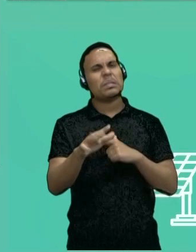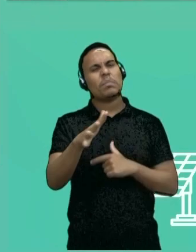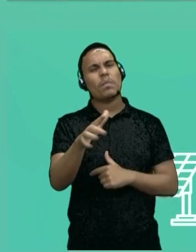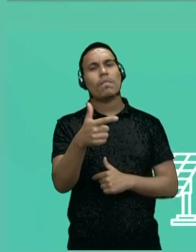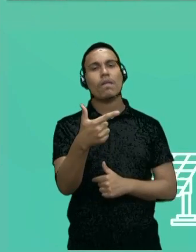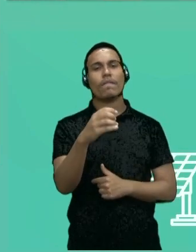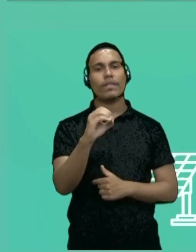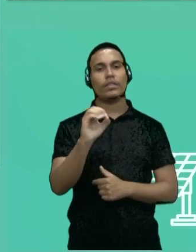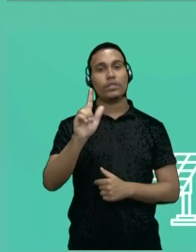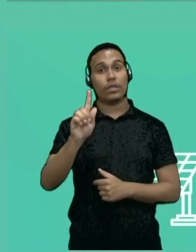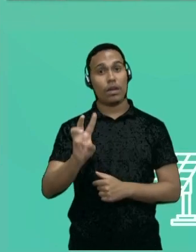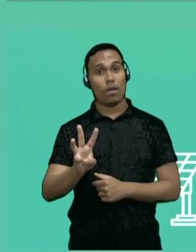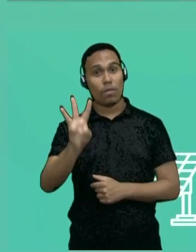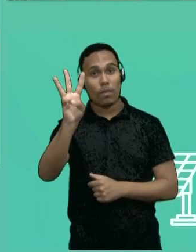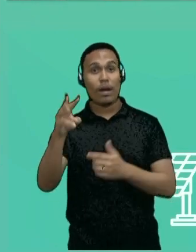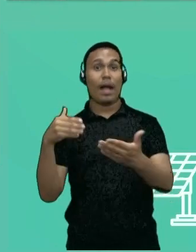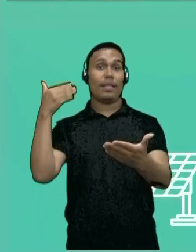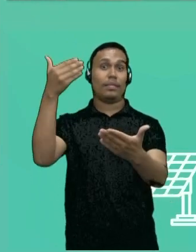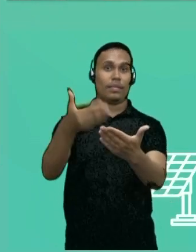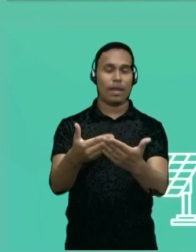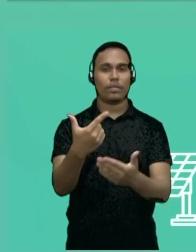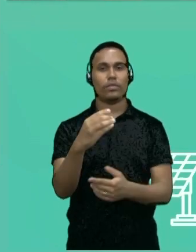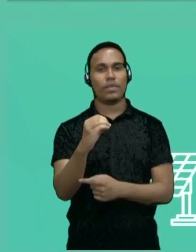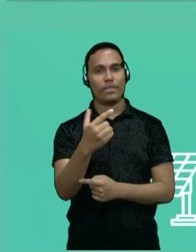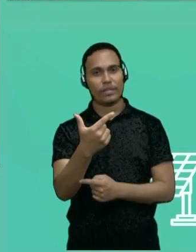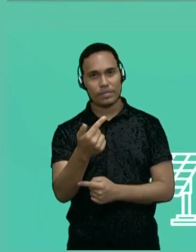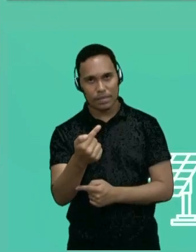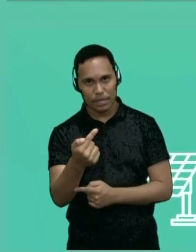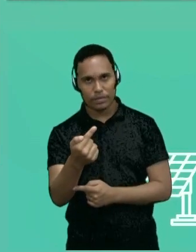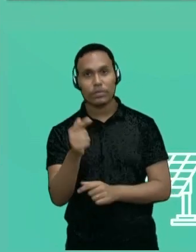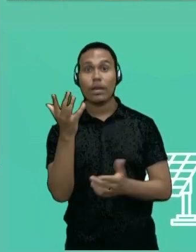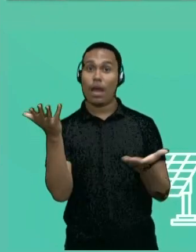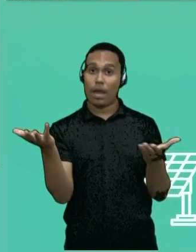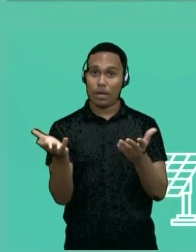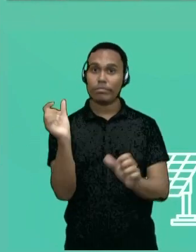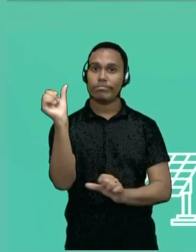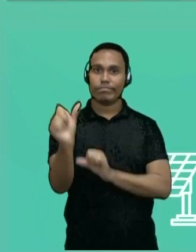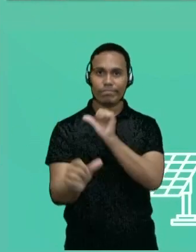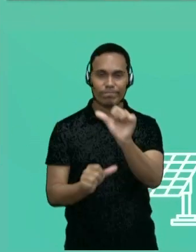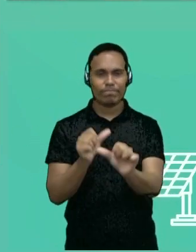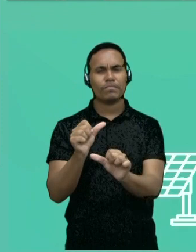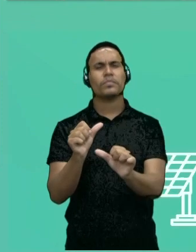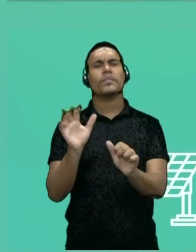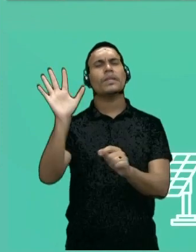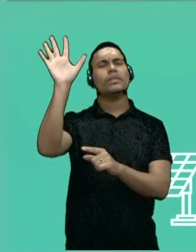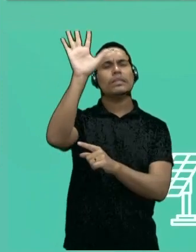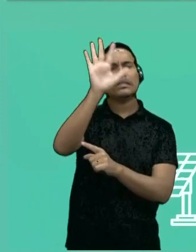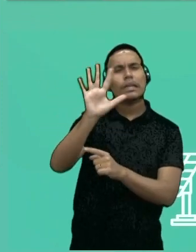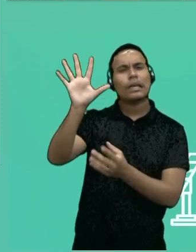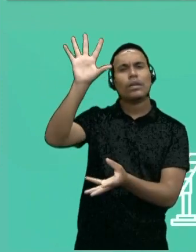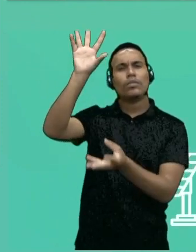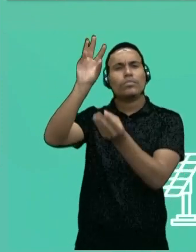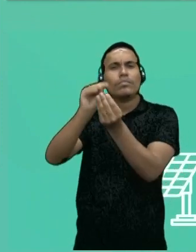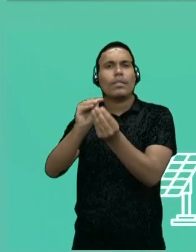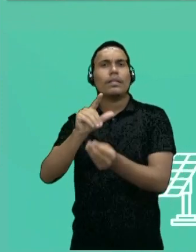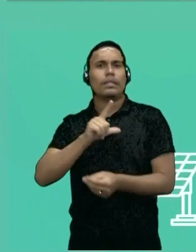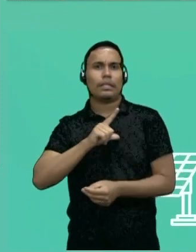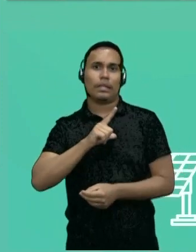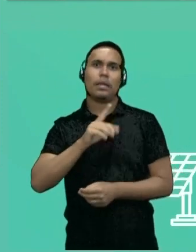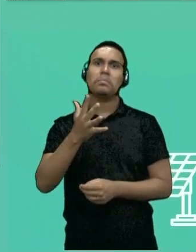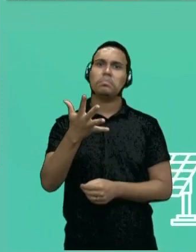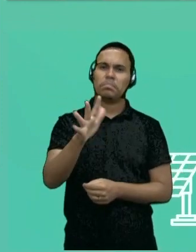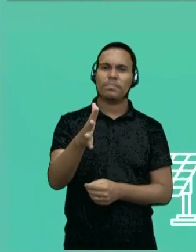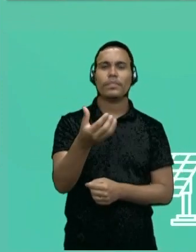2037. And you can see here a bit more of a visual overview of that. We have nearly 60 projects in